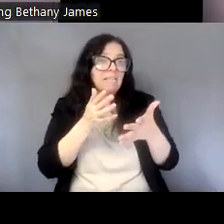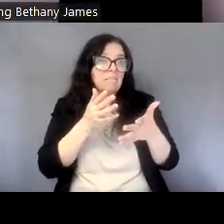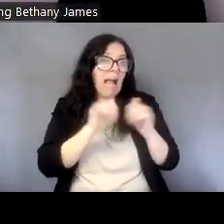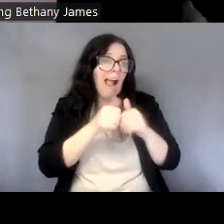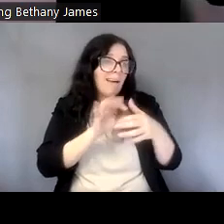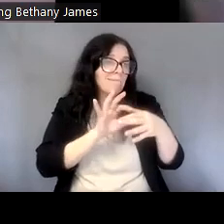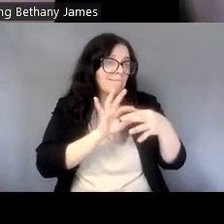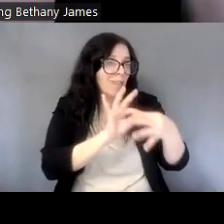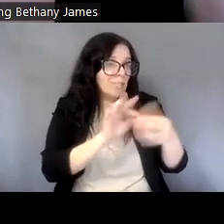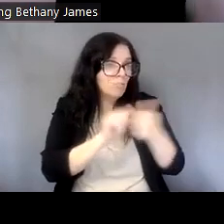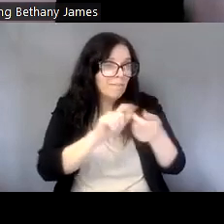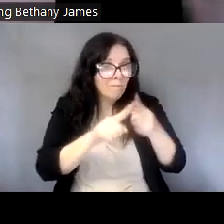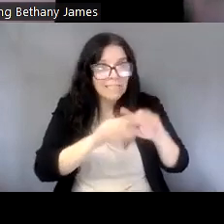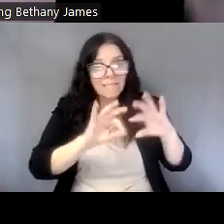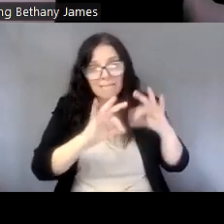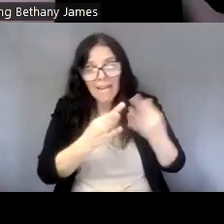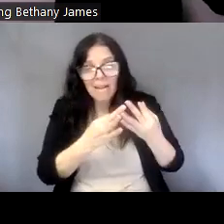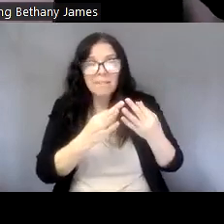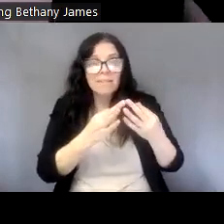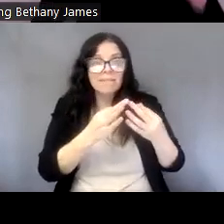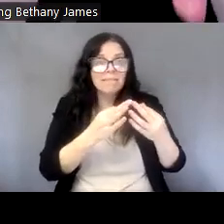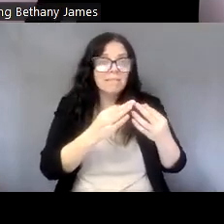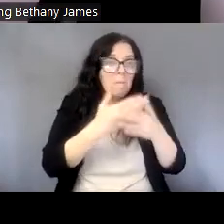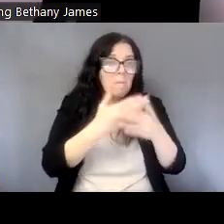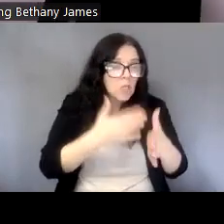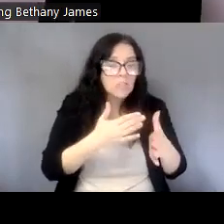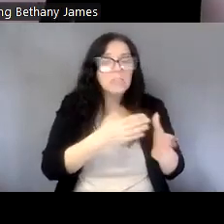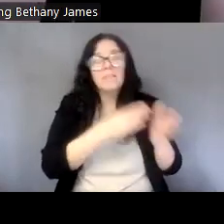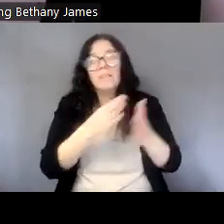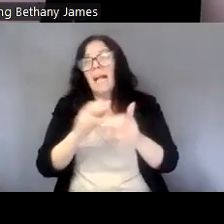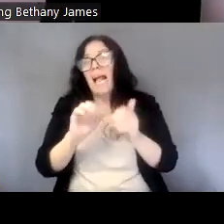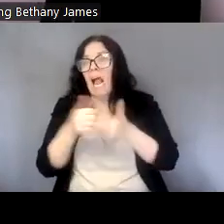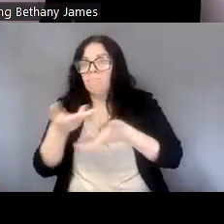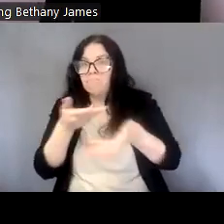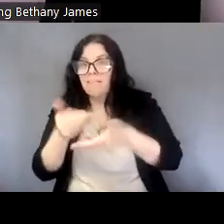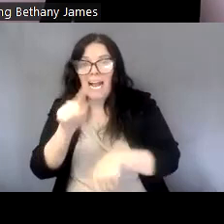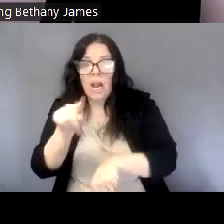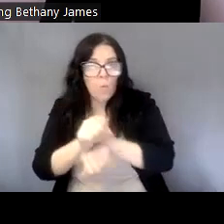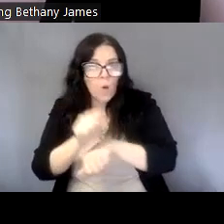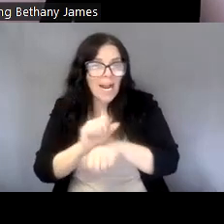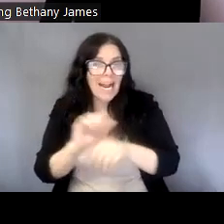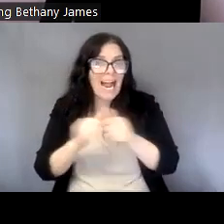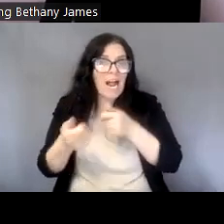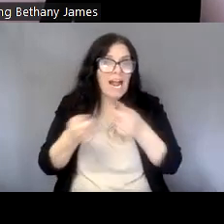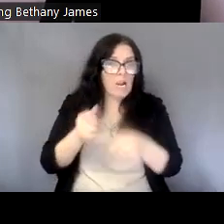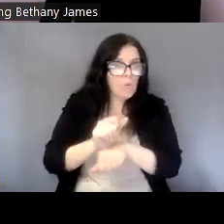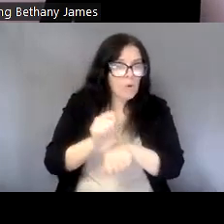well-being, whether it's being able to function effectively at the work site. And so again, one of the things I always urge people to look